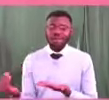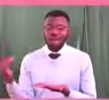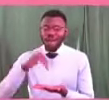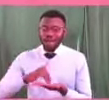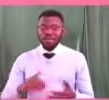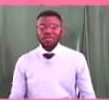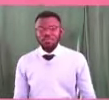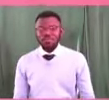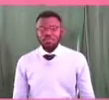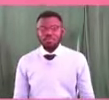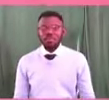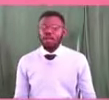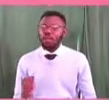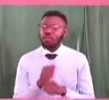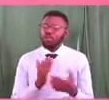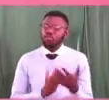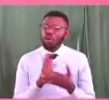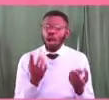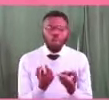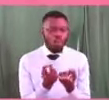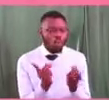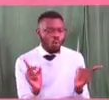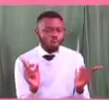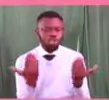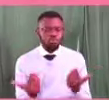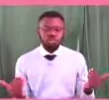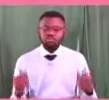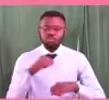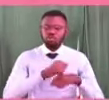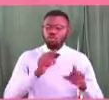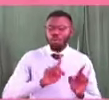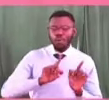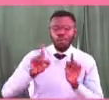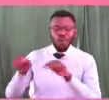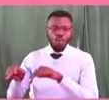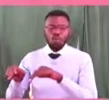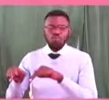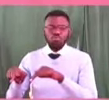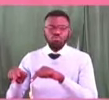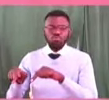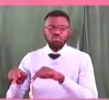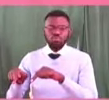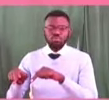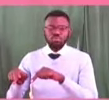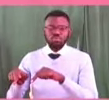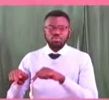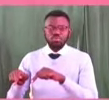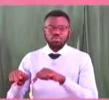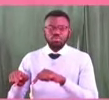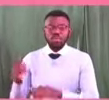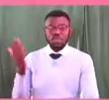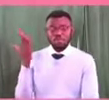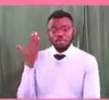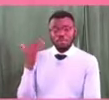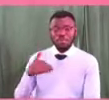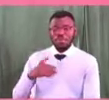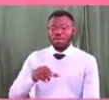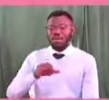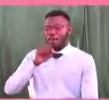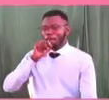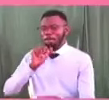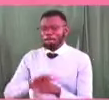sure that all our children attend school, I did make a commitment, and we